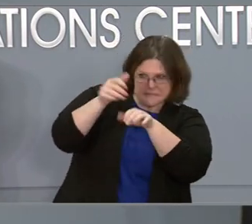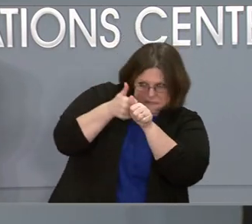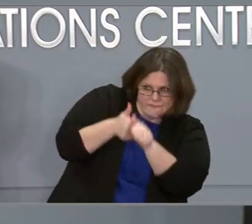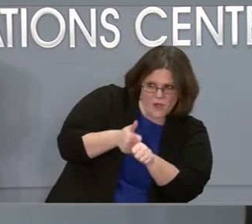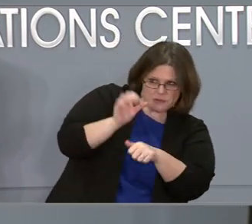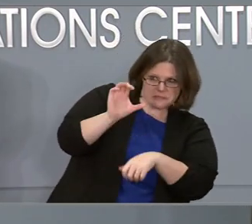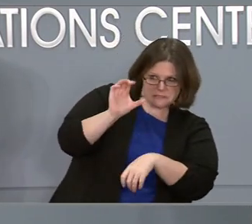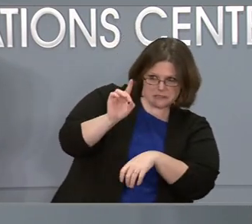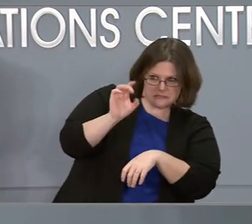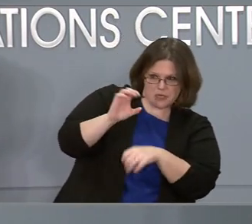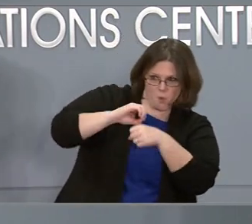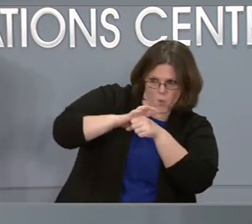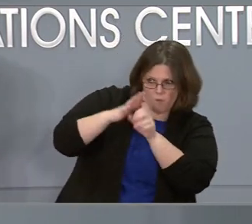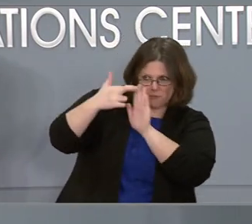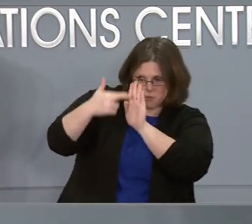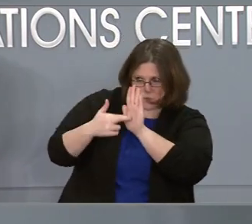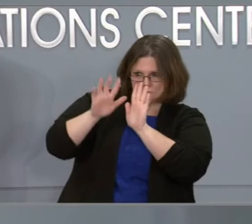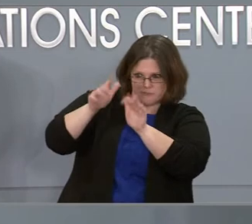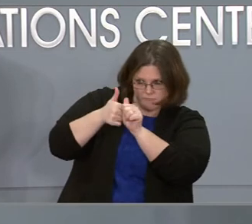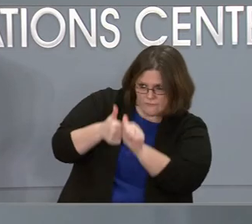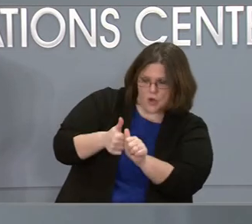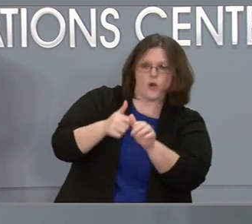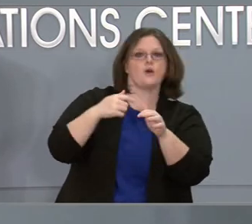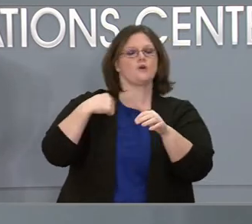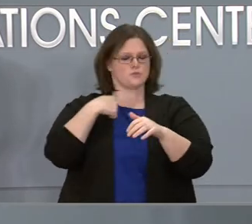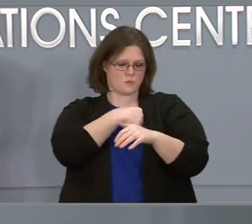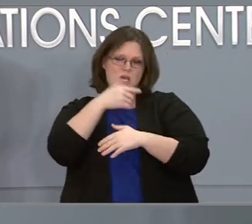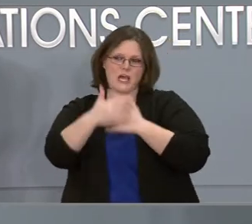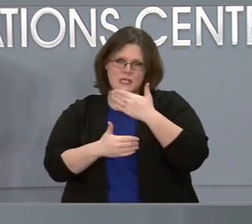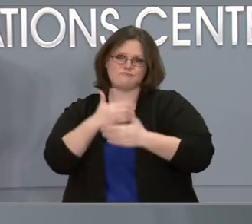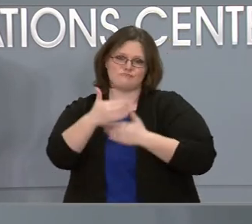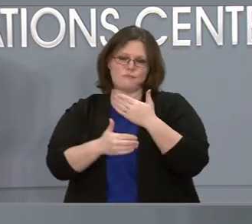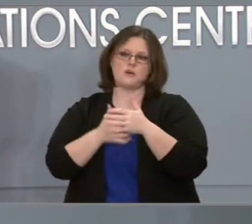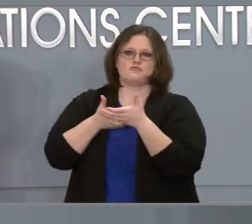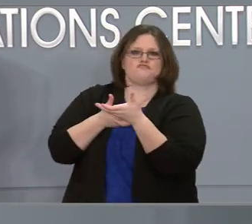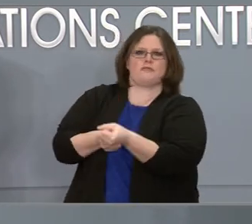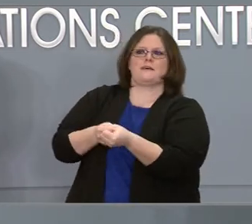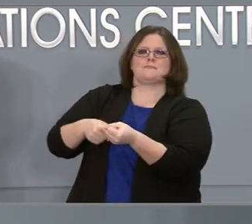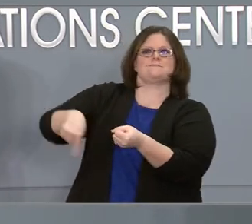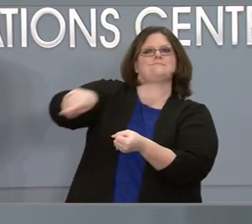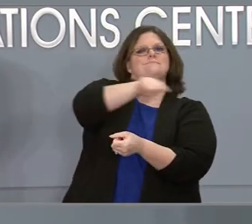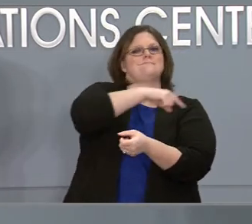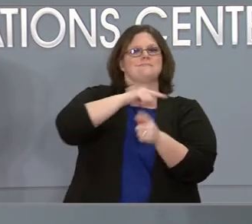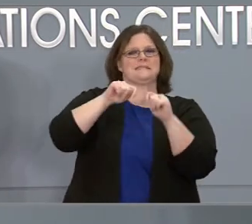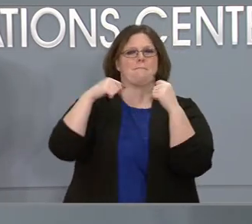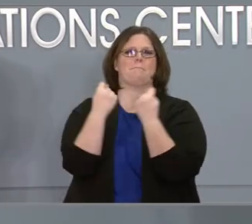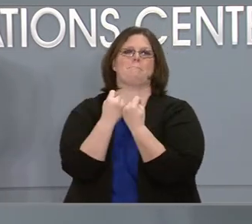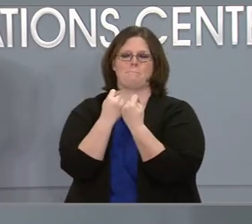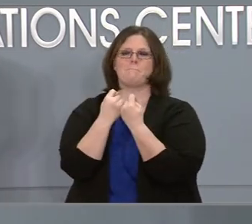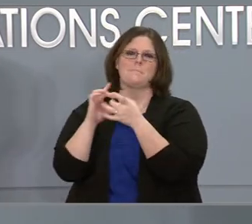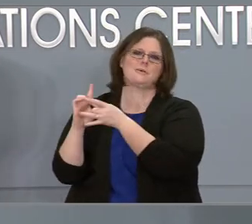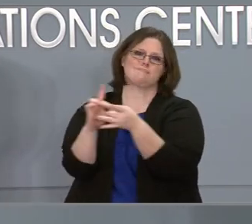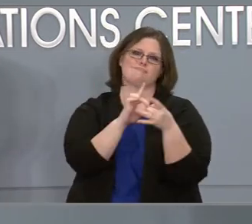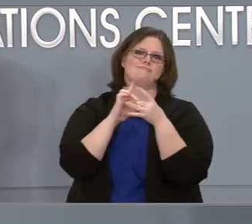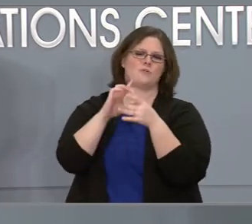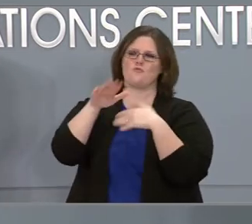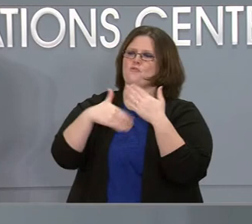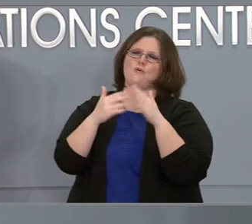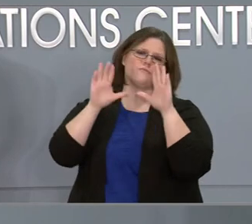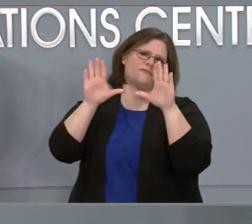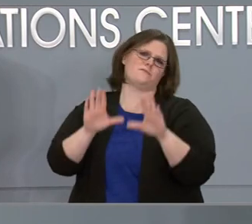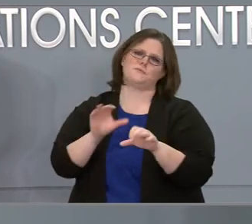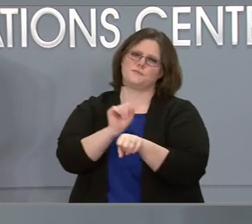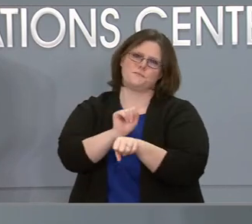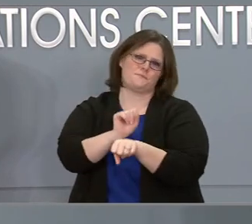that. And we're just continuing to, you know, we trust our team. Our team does a great job in all of our divisions, and